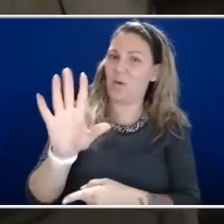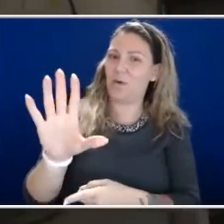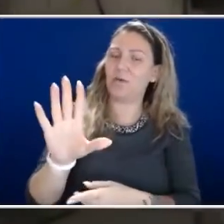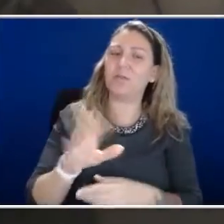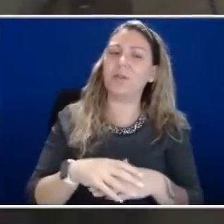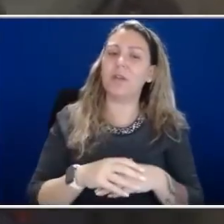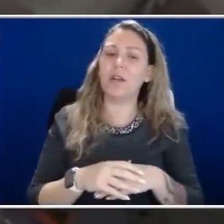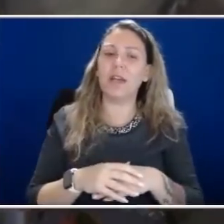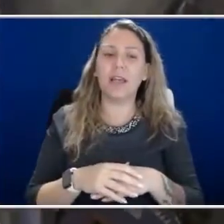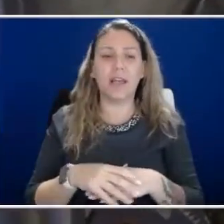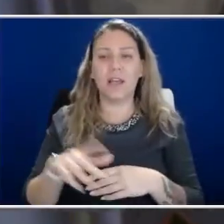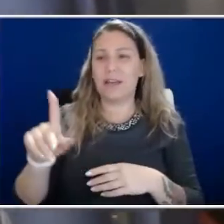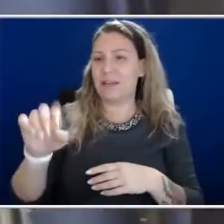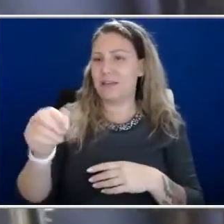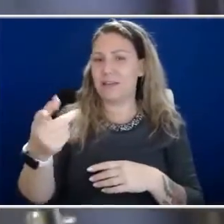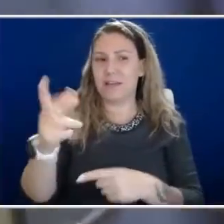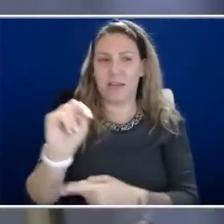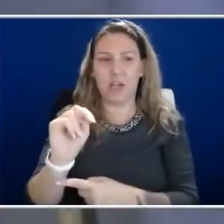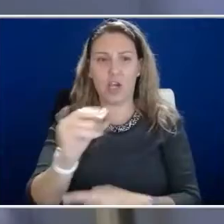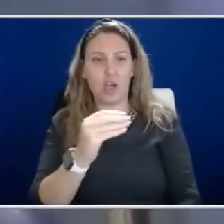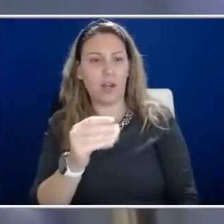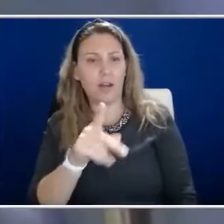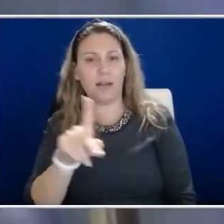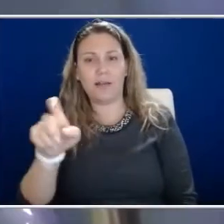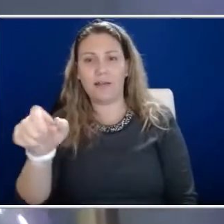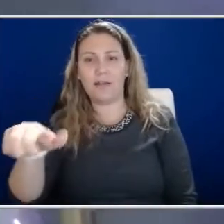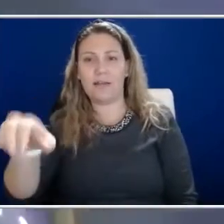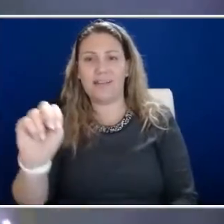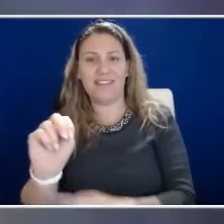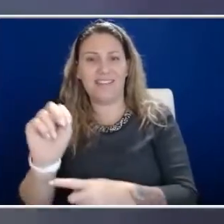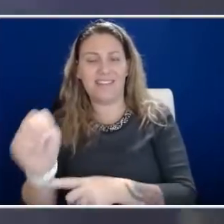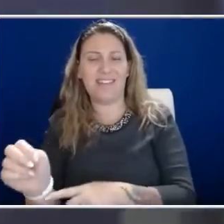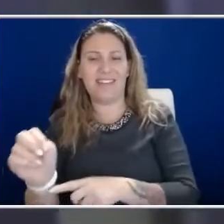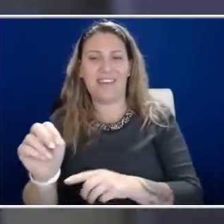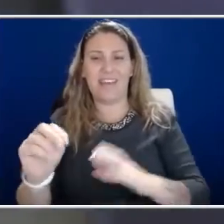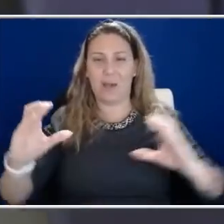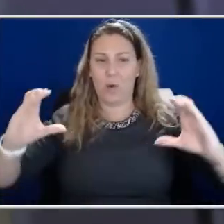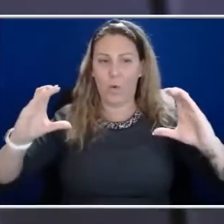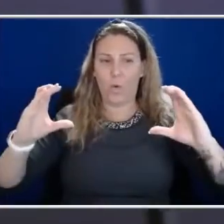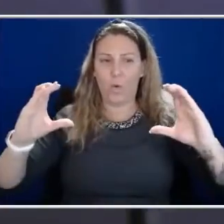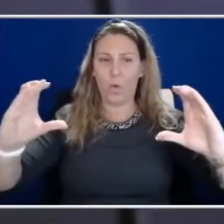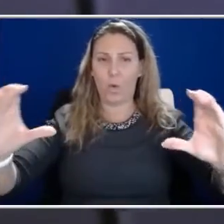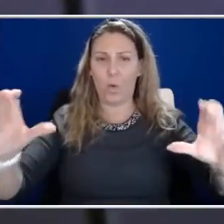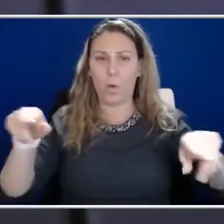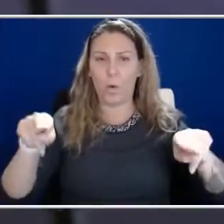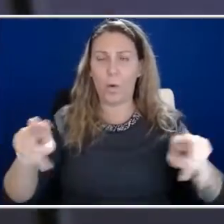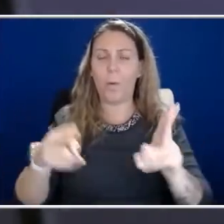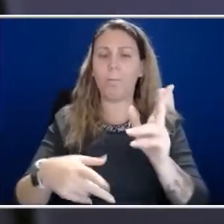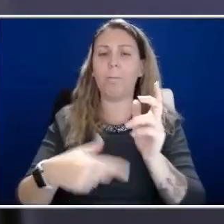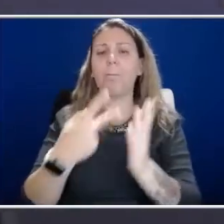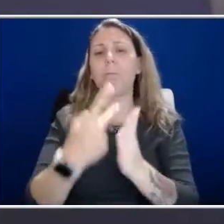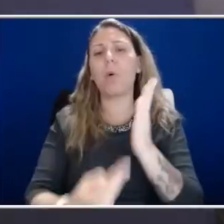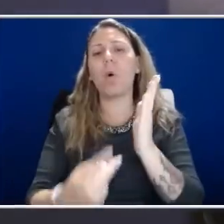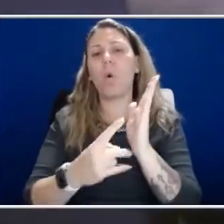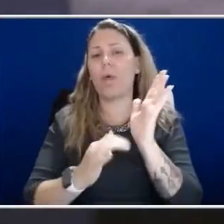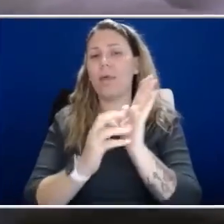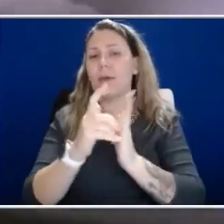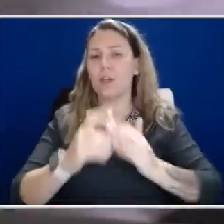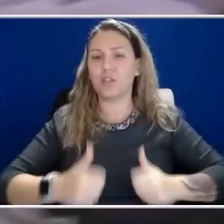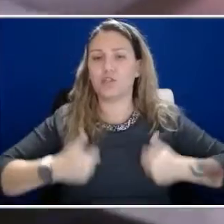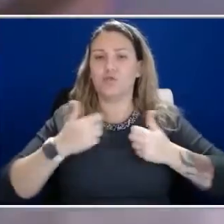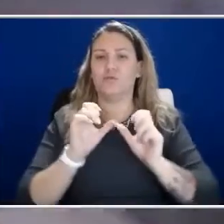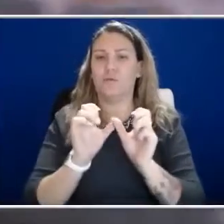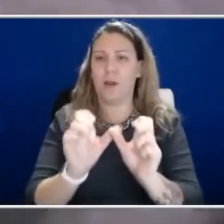this chamber, and we have Ken in the chamber next to her. Both of them are cancer survivors, and both of them have